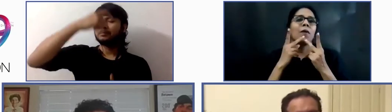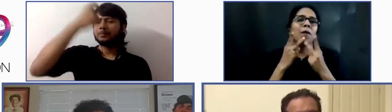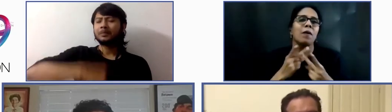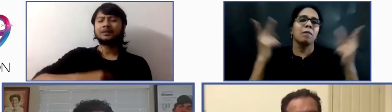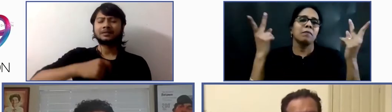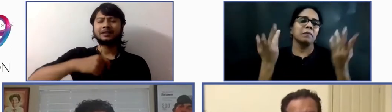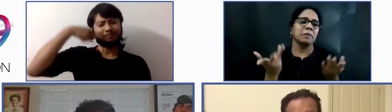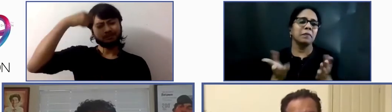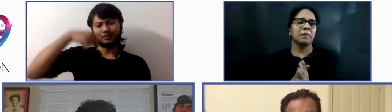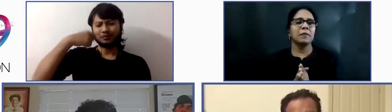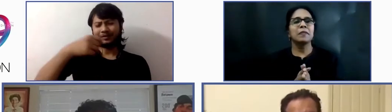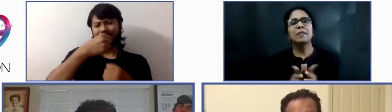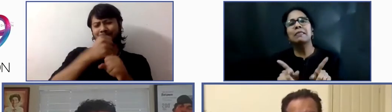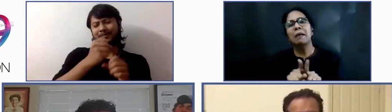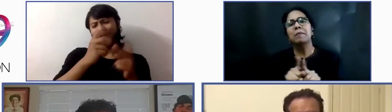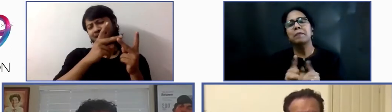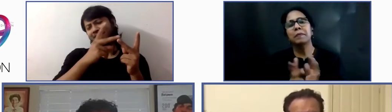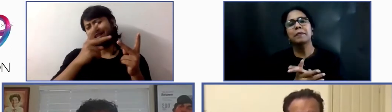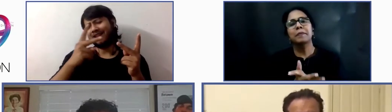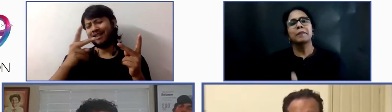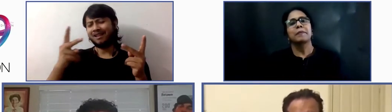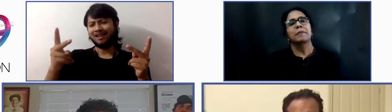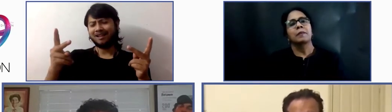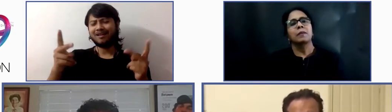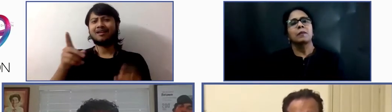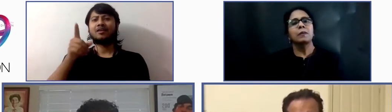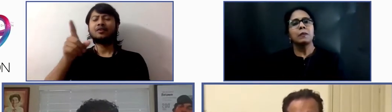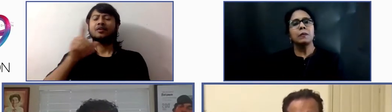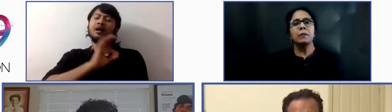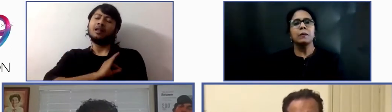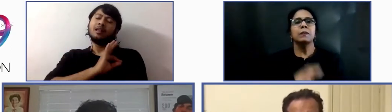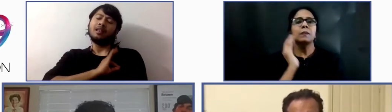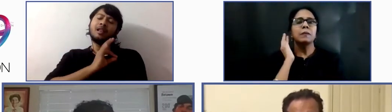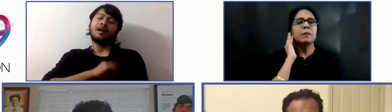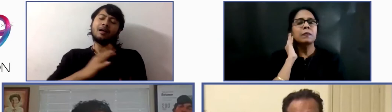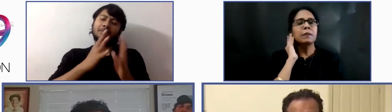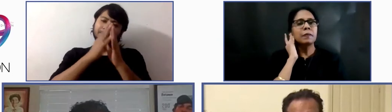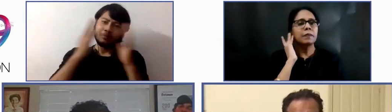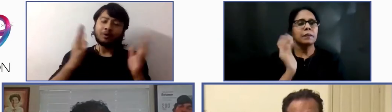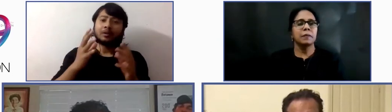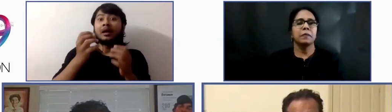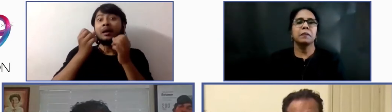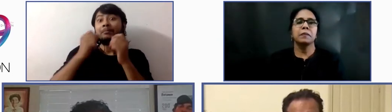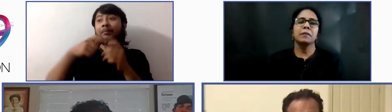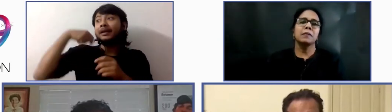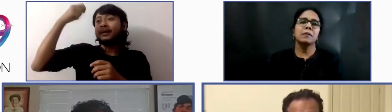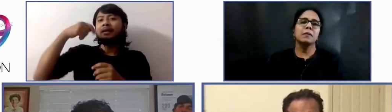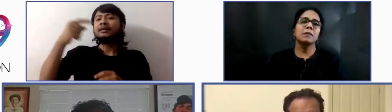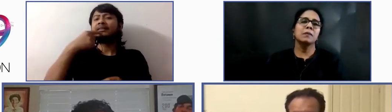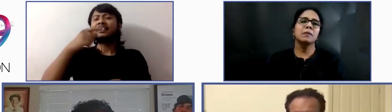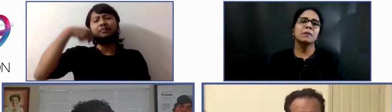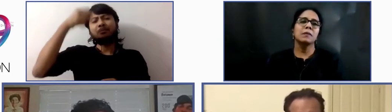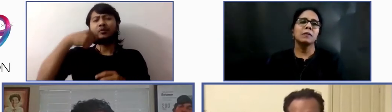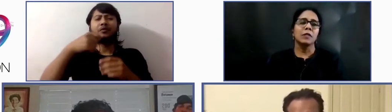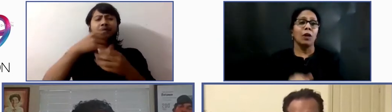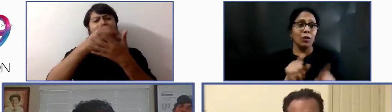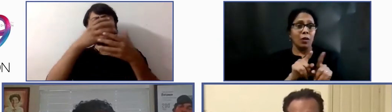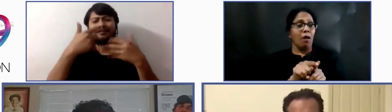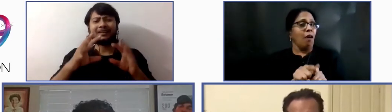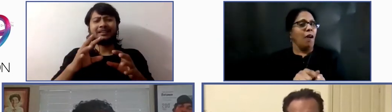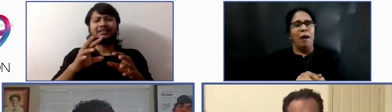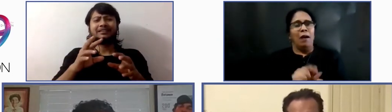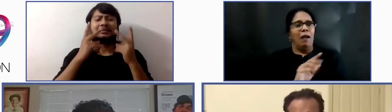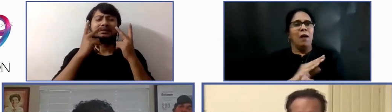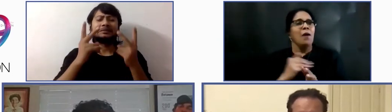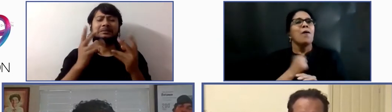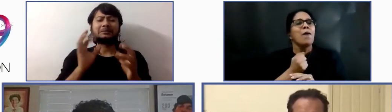do you watch it again and again? You know, there are many people who say, I don't watch my own movies, but do you watch your own movies? I've never watched all of Mr.